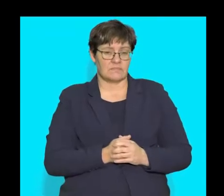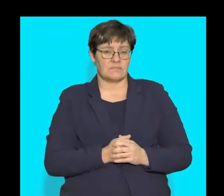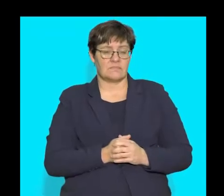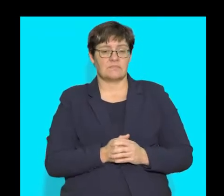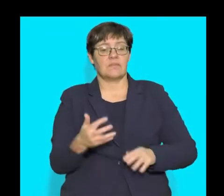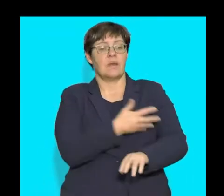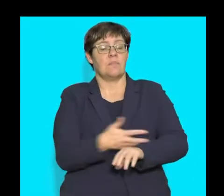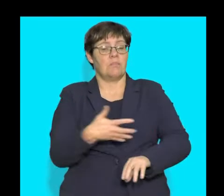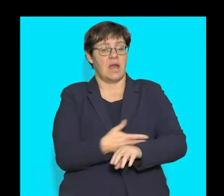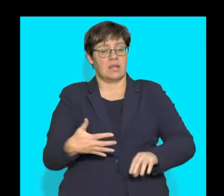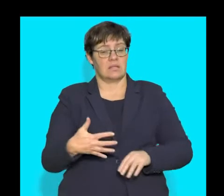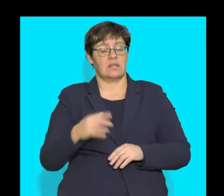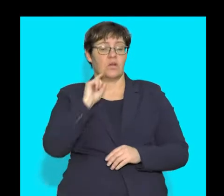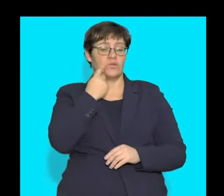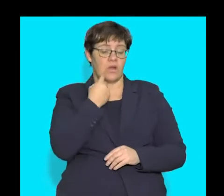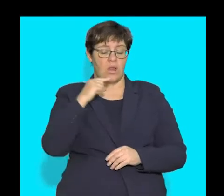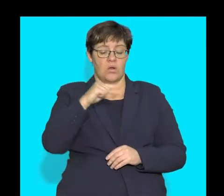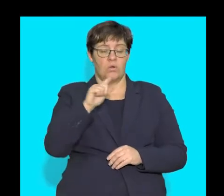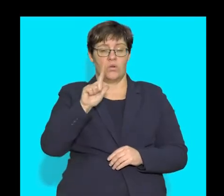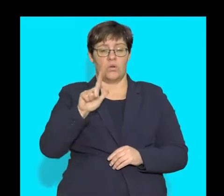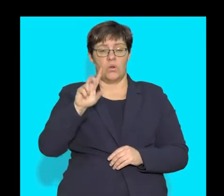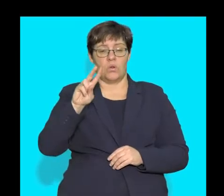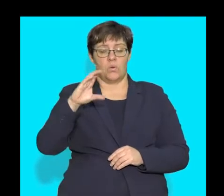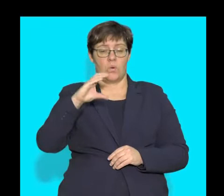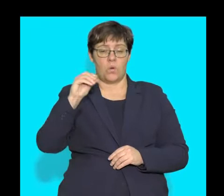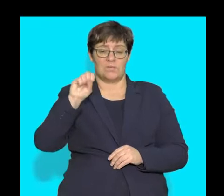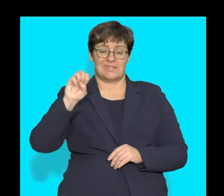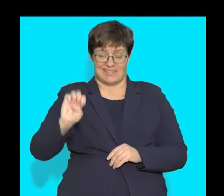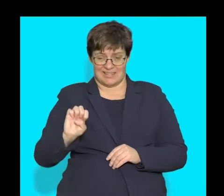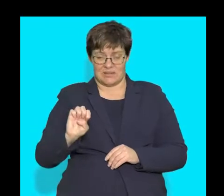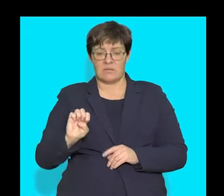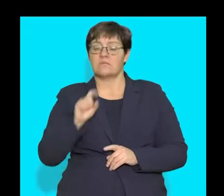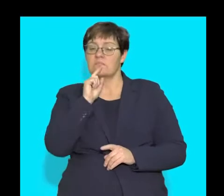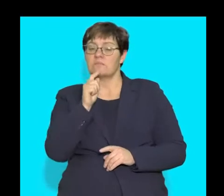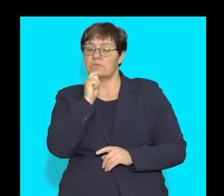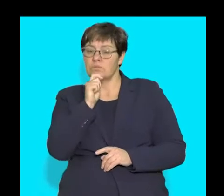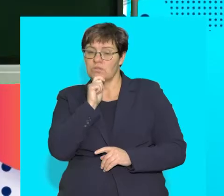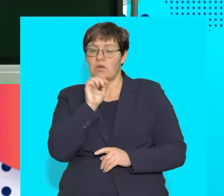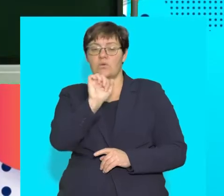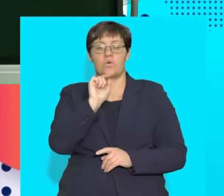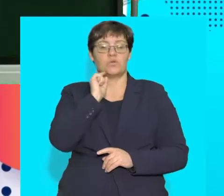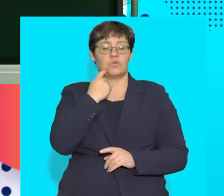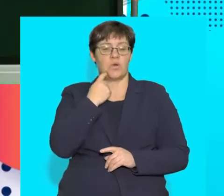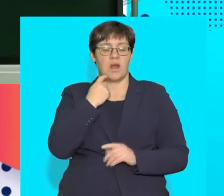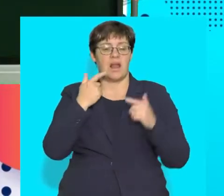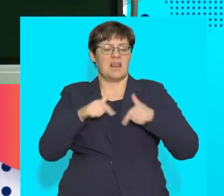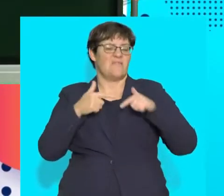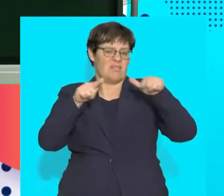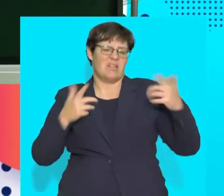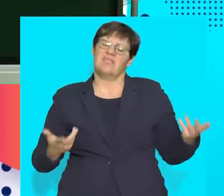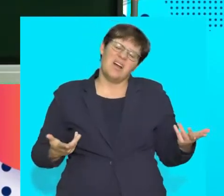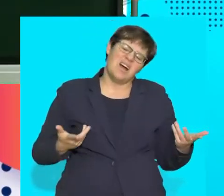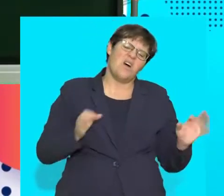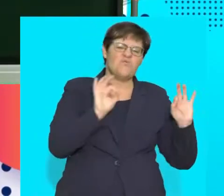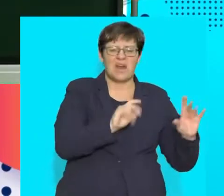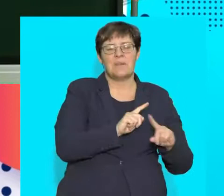Blood glucose is a concept that we will unpack, and we talk about blood glucose, and sometimes we tend to use the word your sugar levels. Well, that's correct,